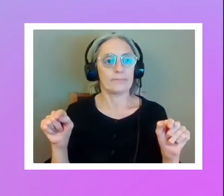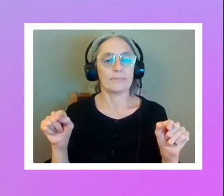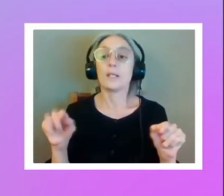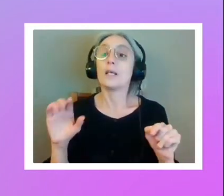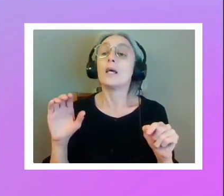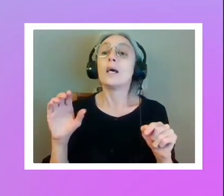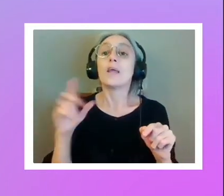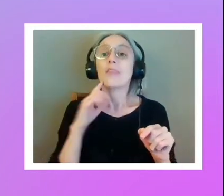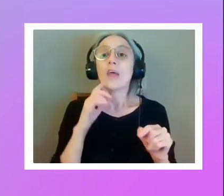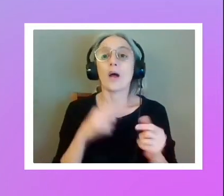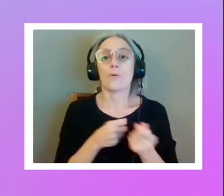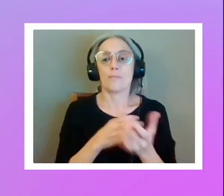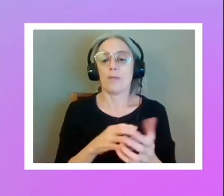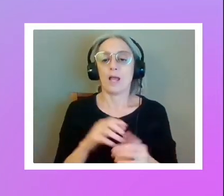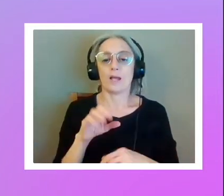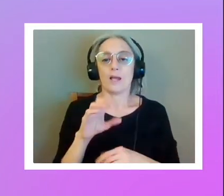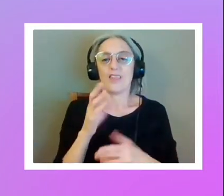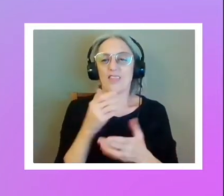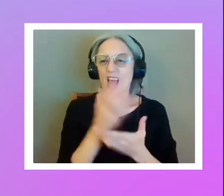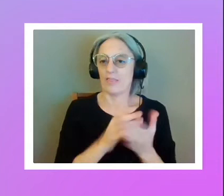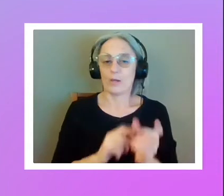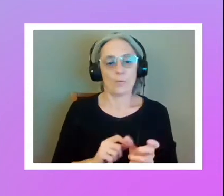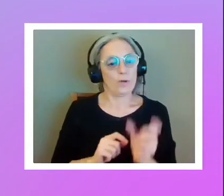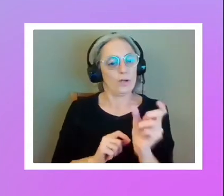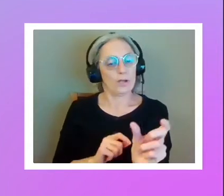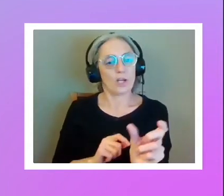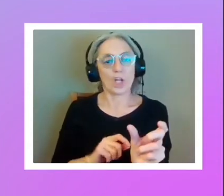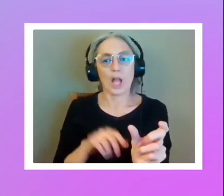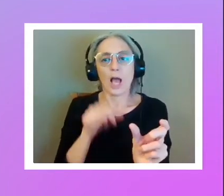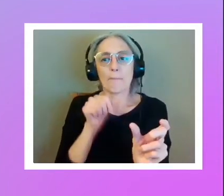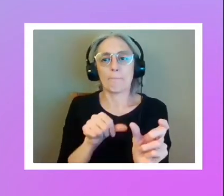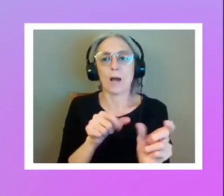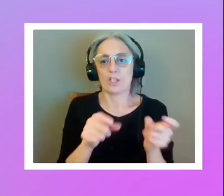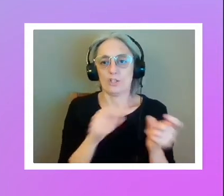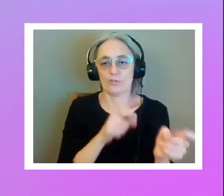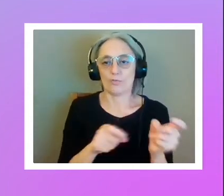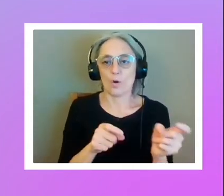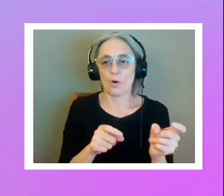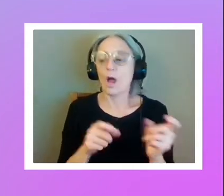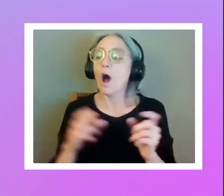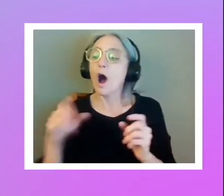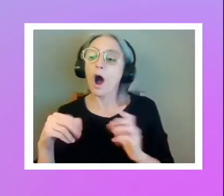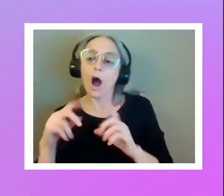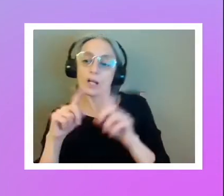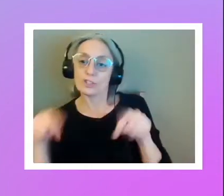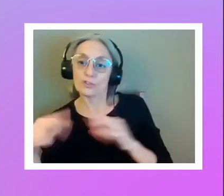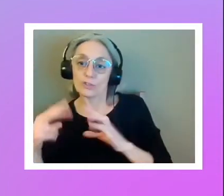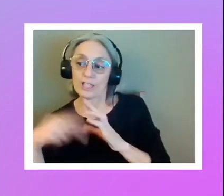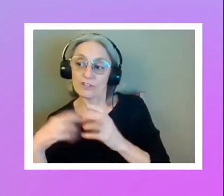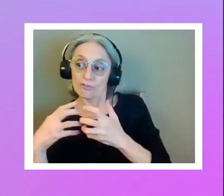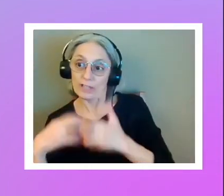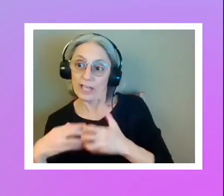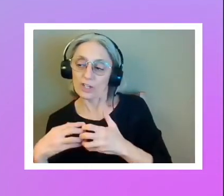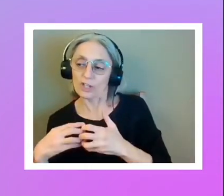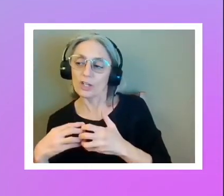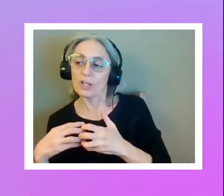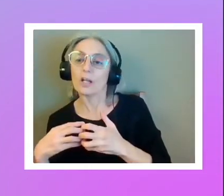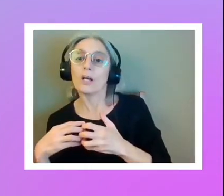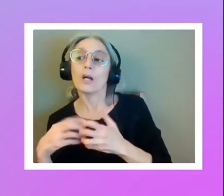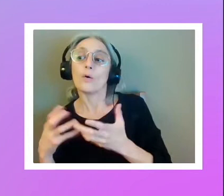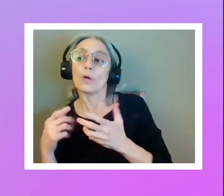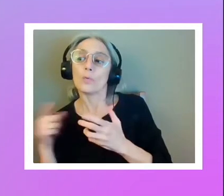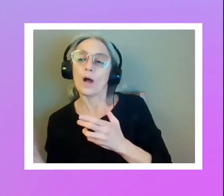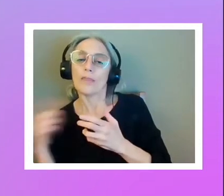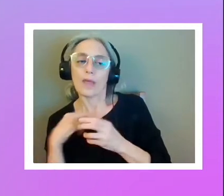control to the screen reader. All we want is the screen reader to be able to interpret the email